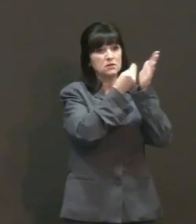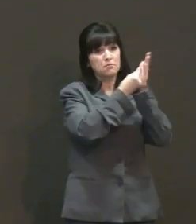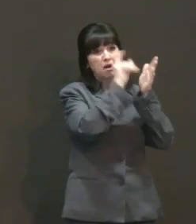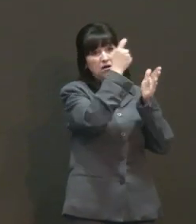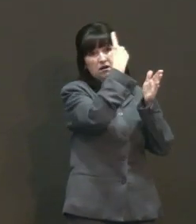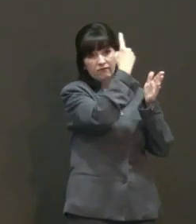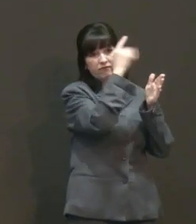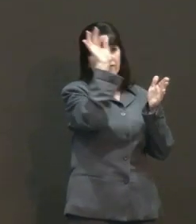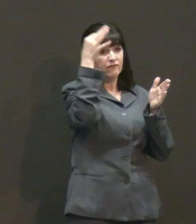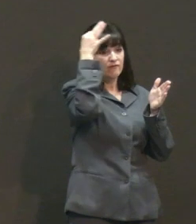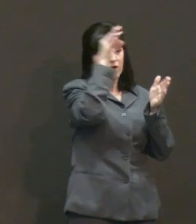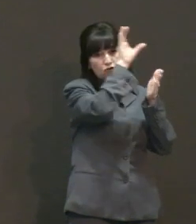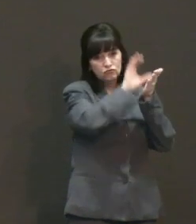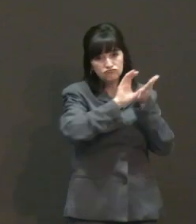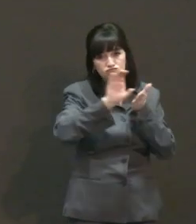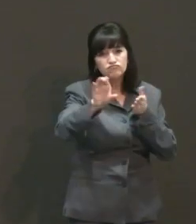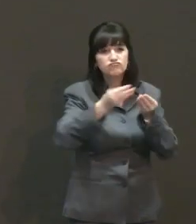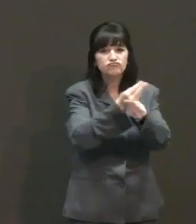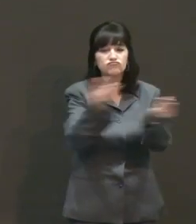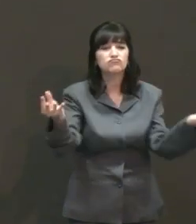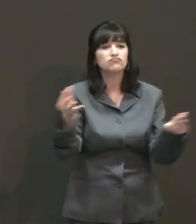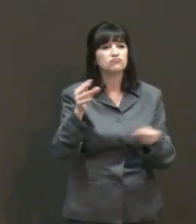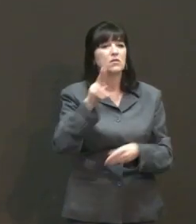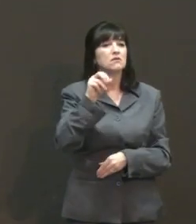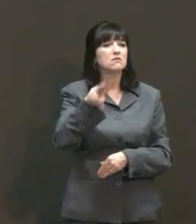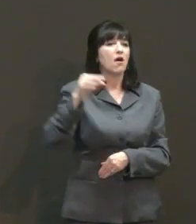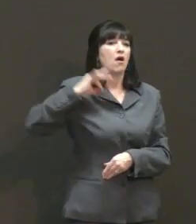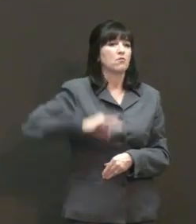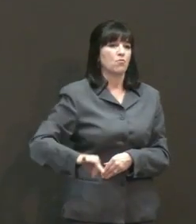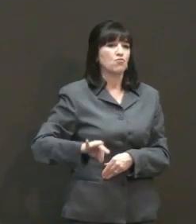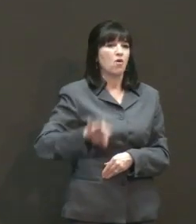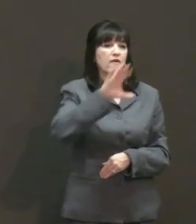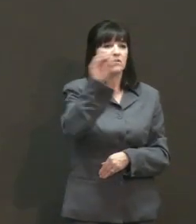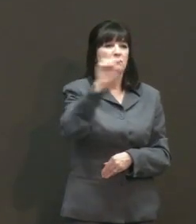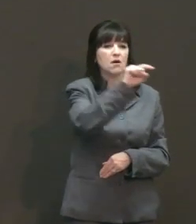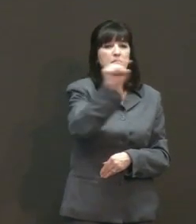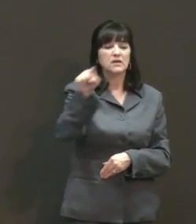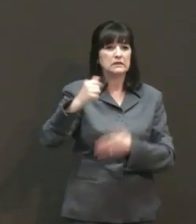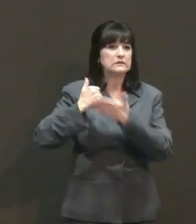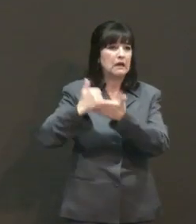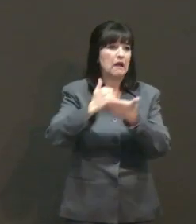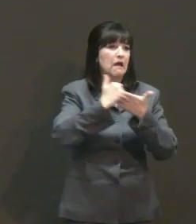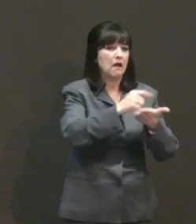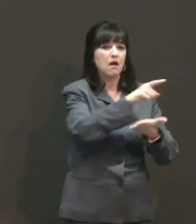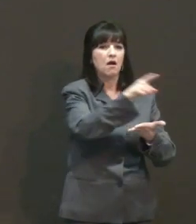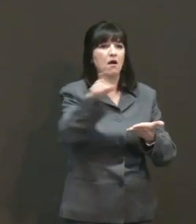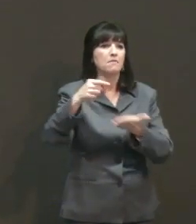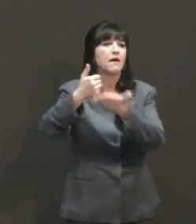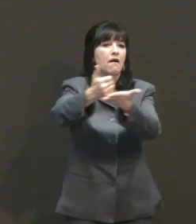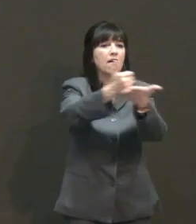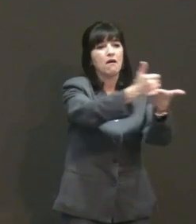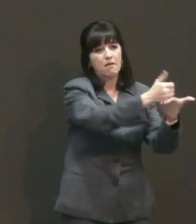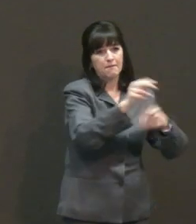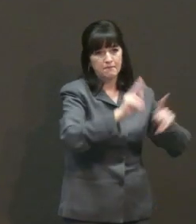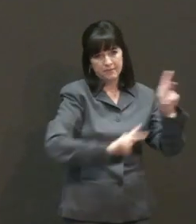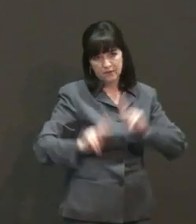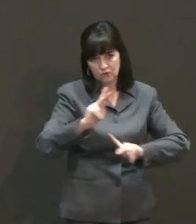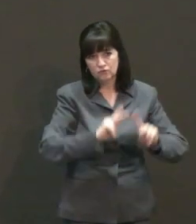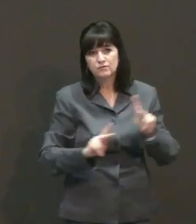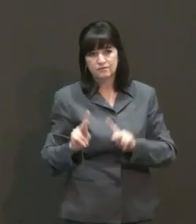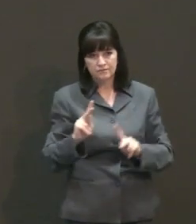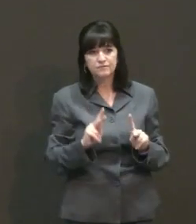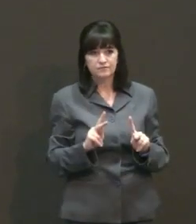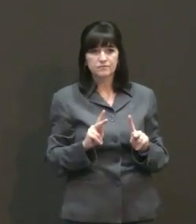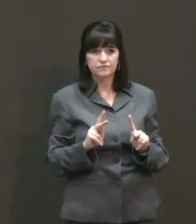state. And Stu and his team are doing some great work over there to really help bridge the gaps from some of these